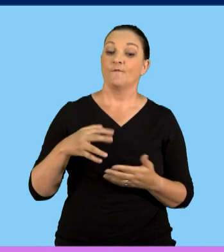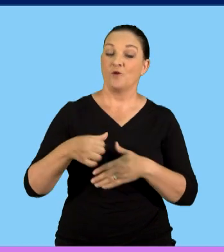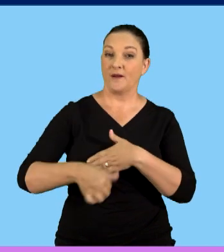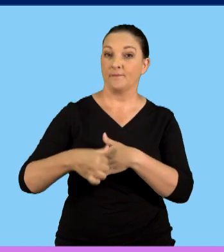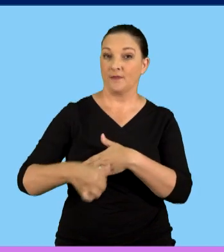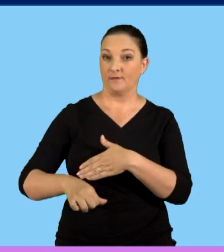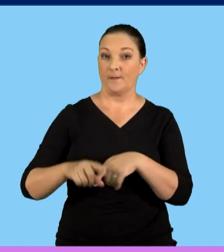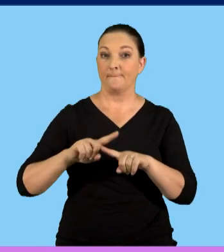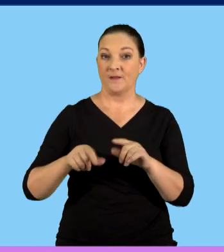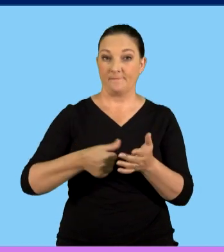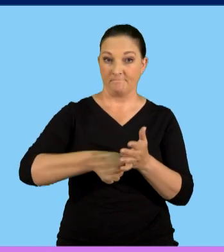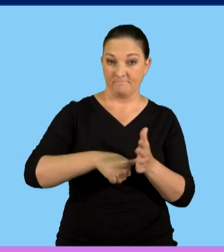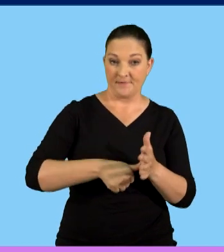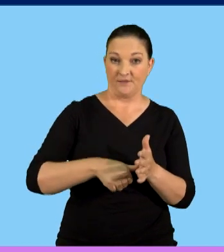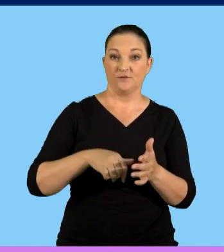of